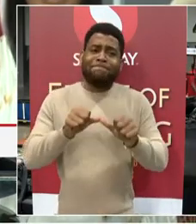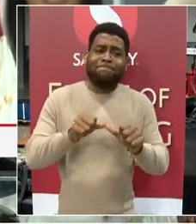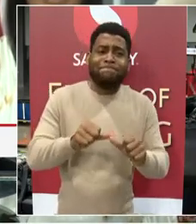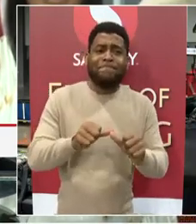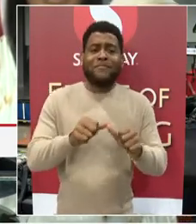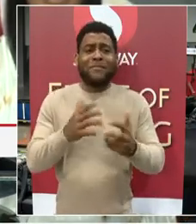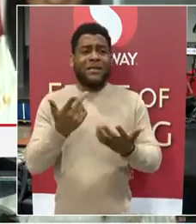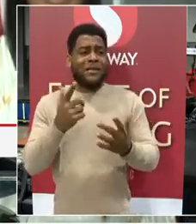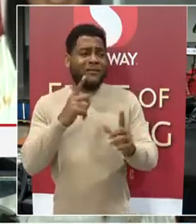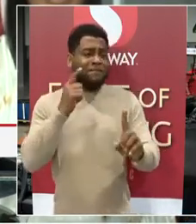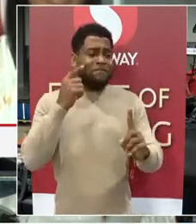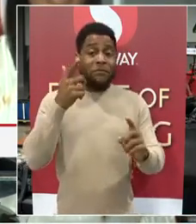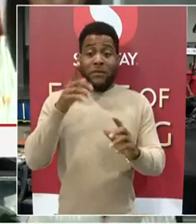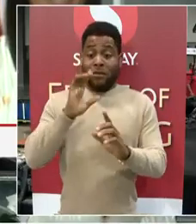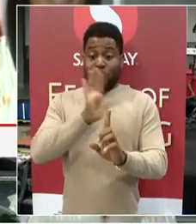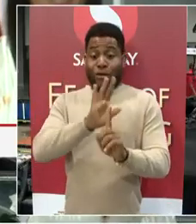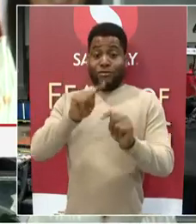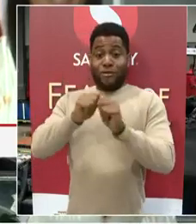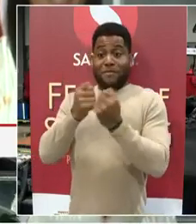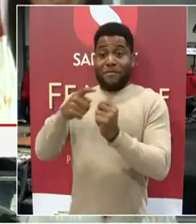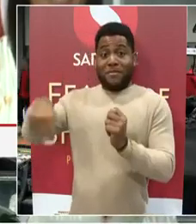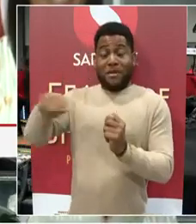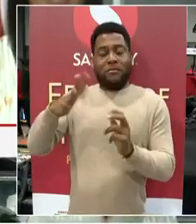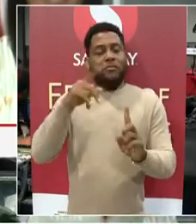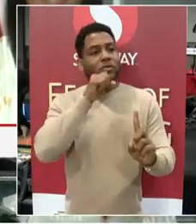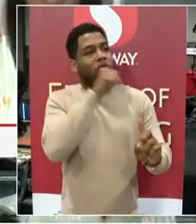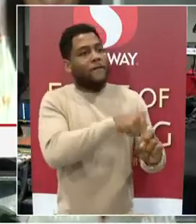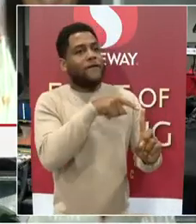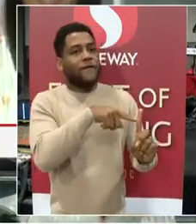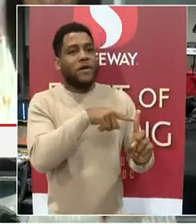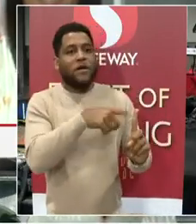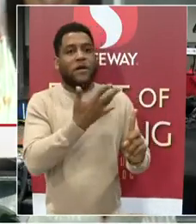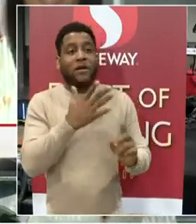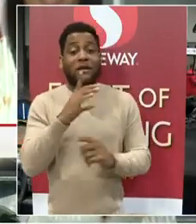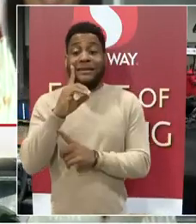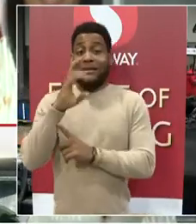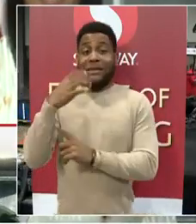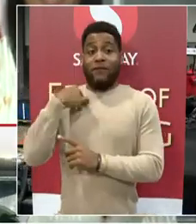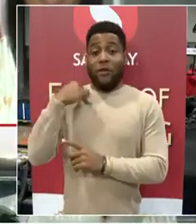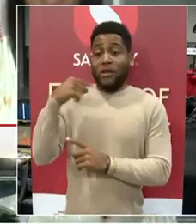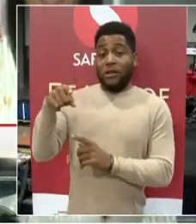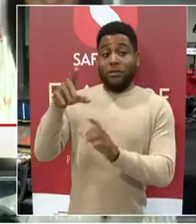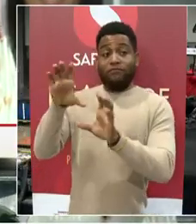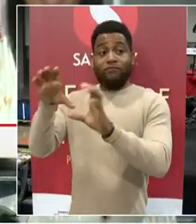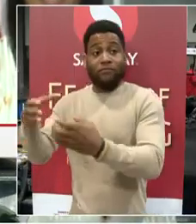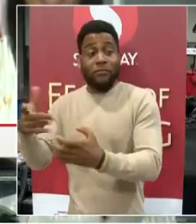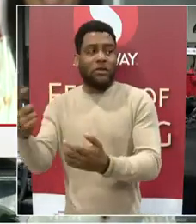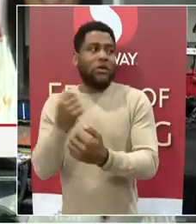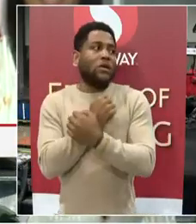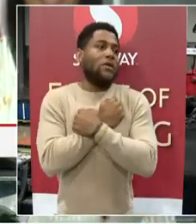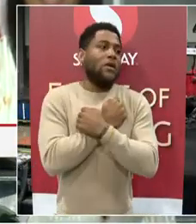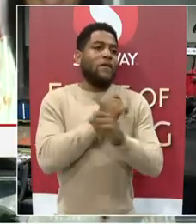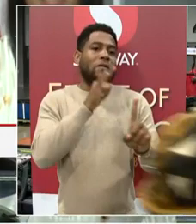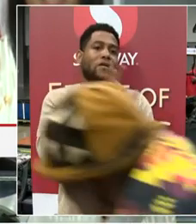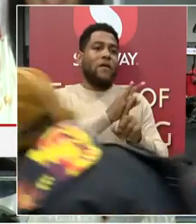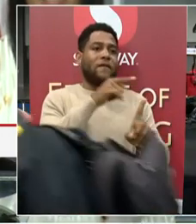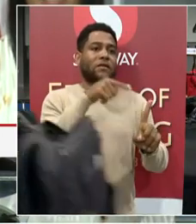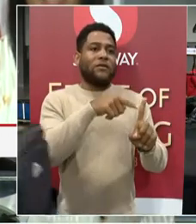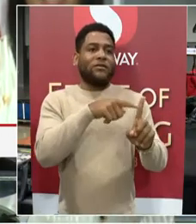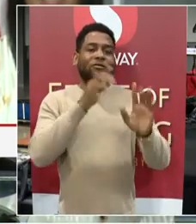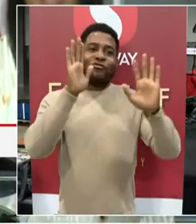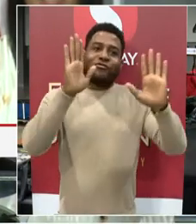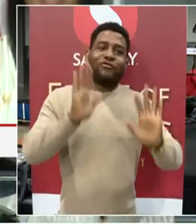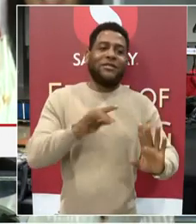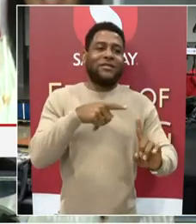team and the greater team of DC volunteers. So way to go and good luck. And I